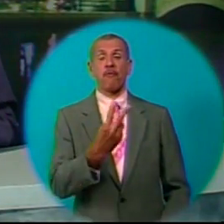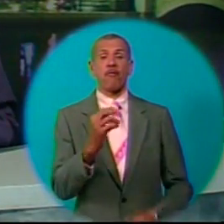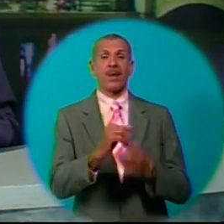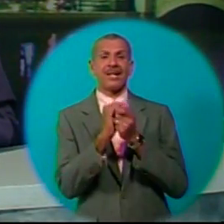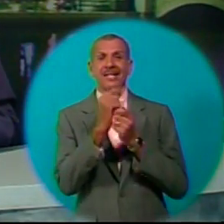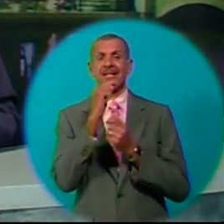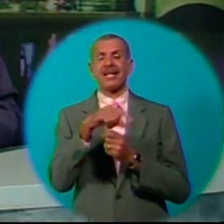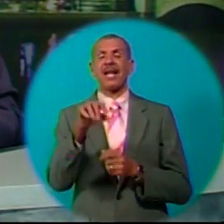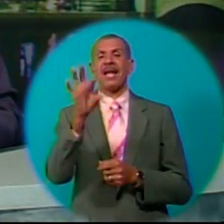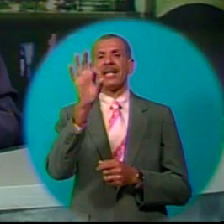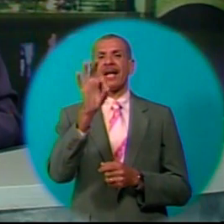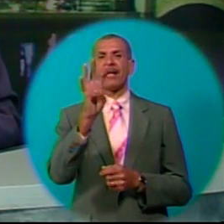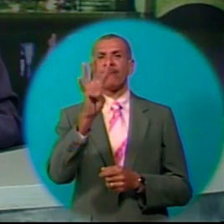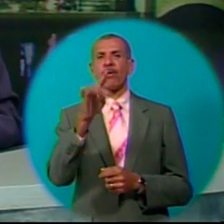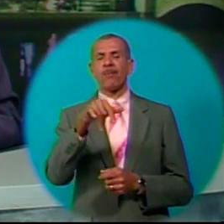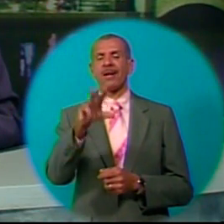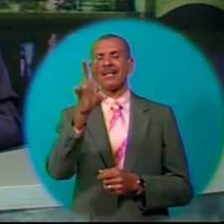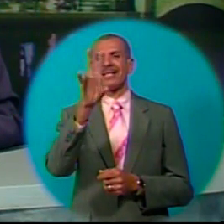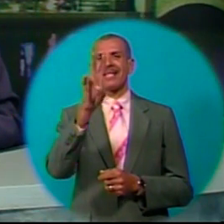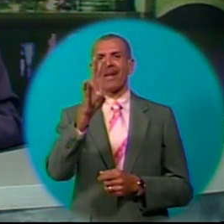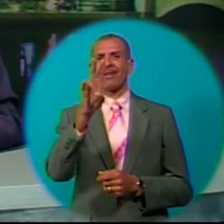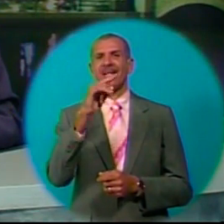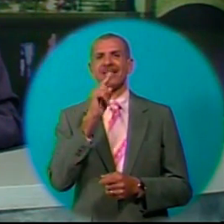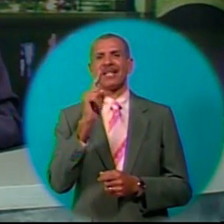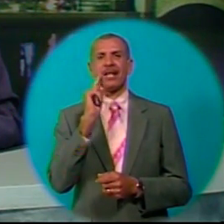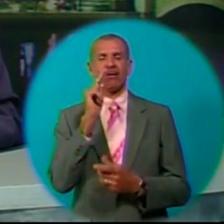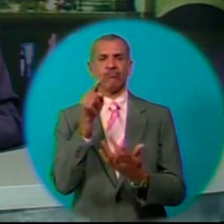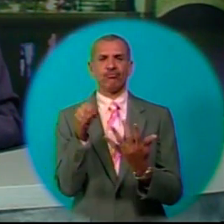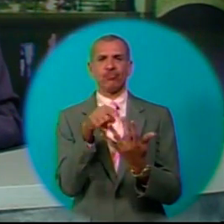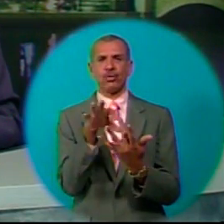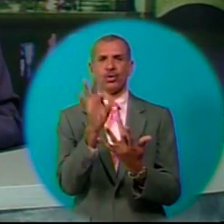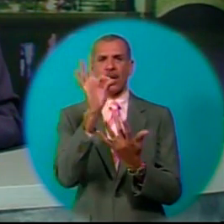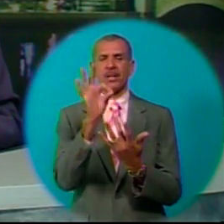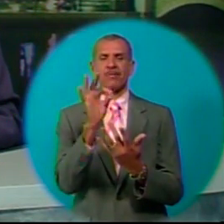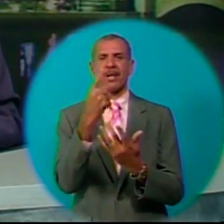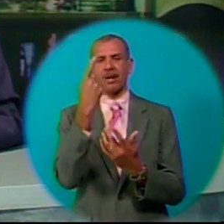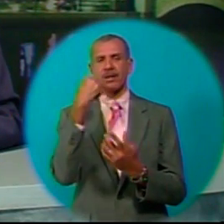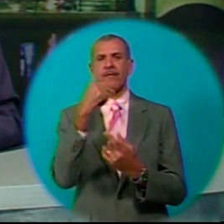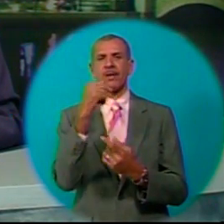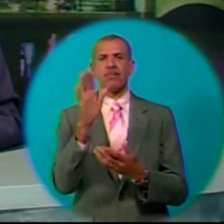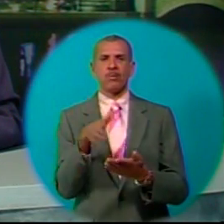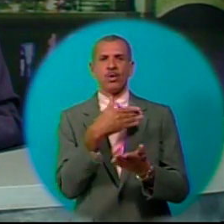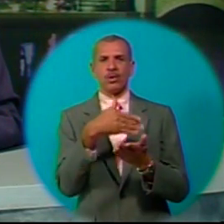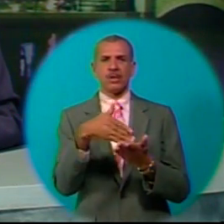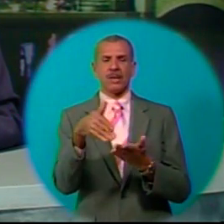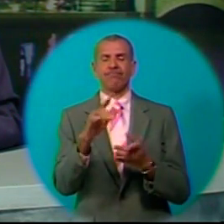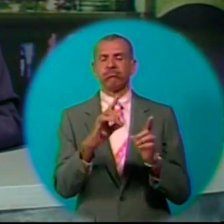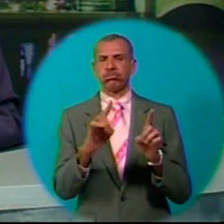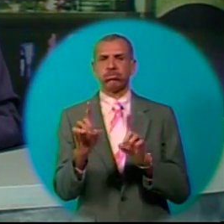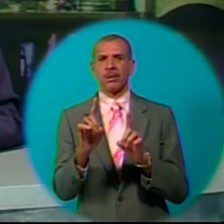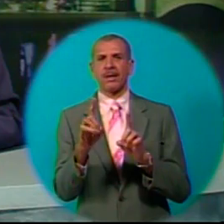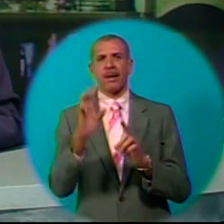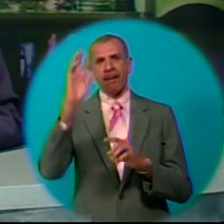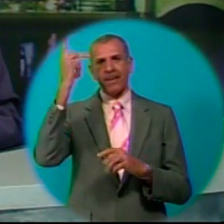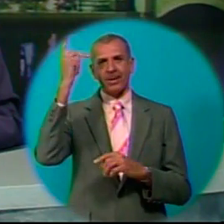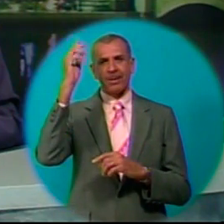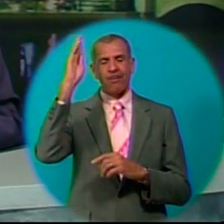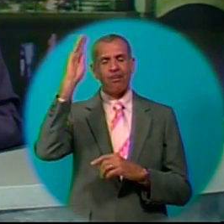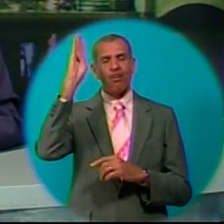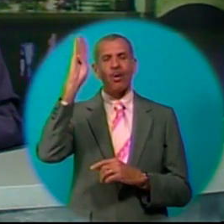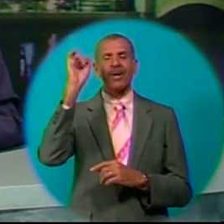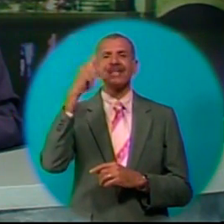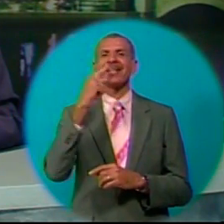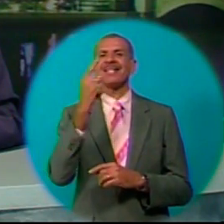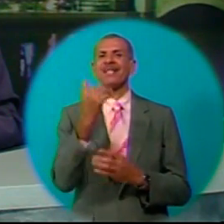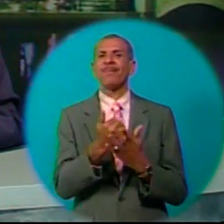say 94.7 is their station of choice because of the variety of music played. Program manager Pearson Bowen says this is